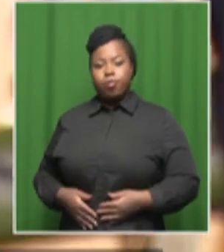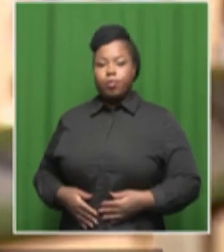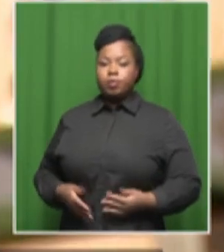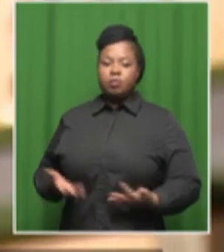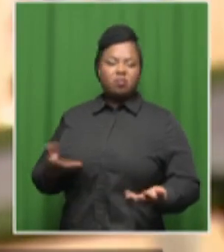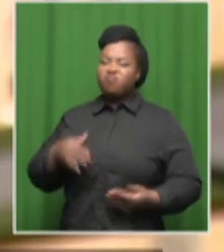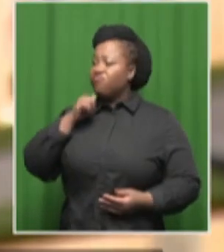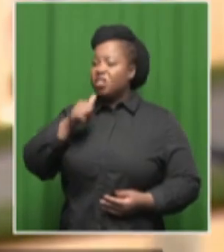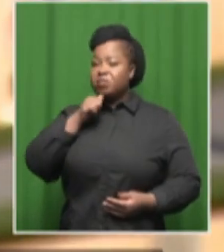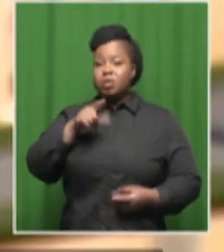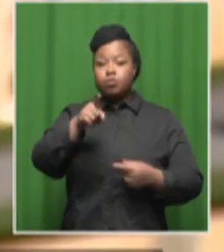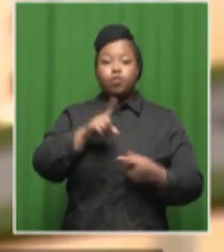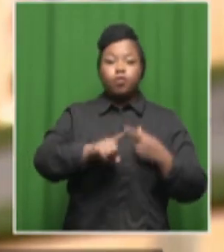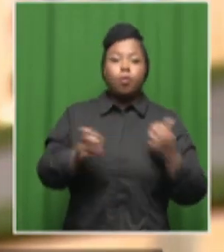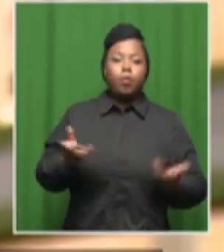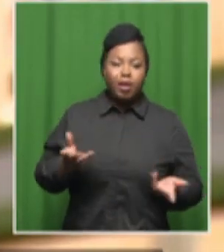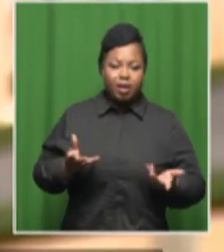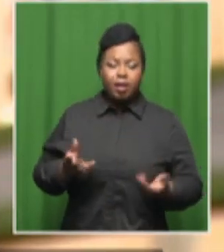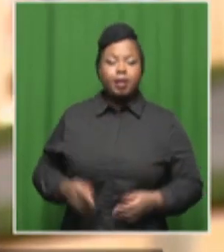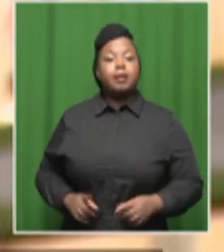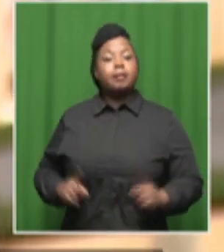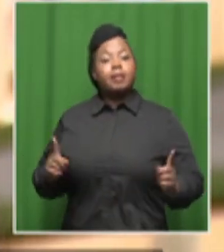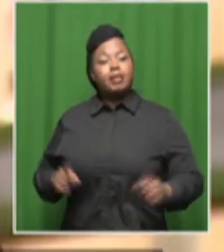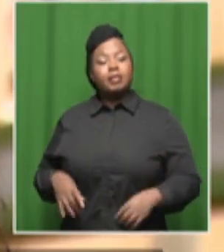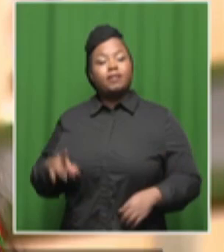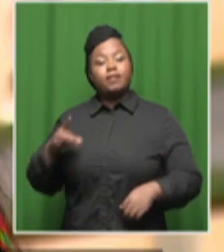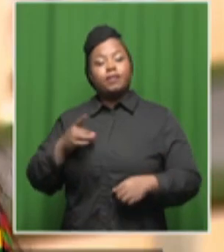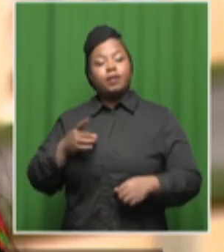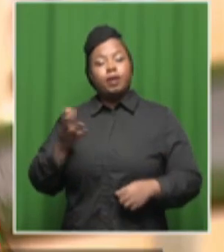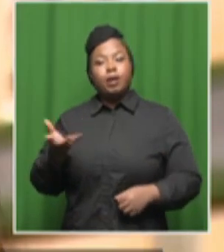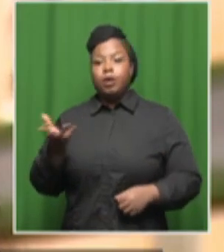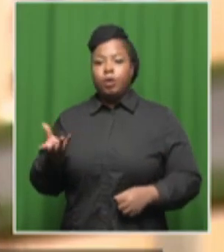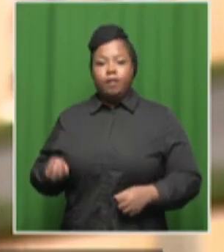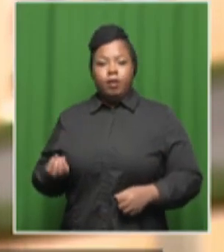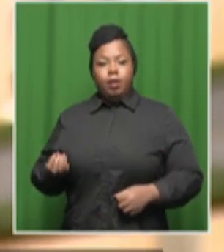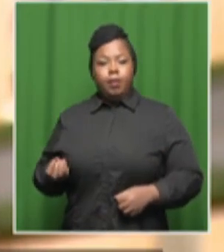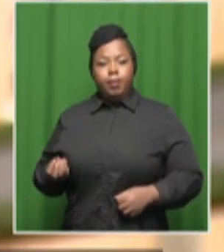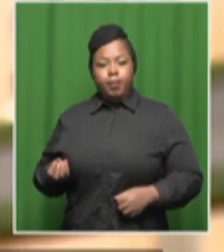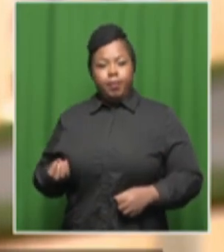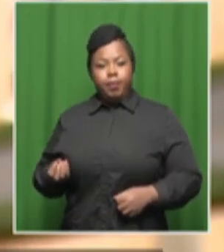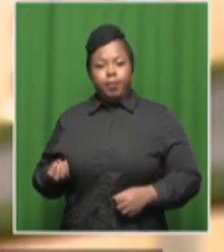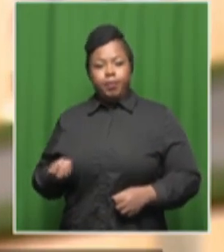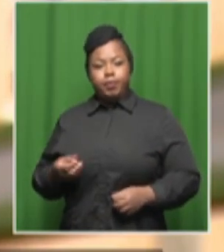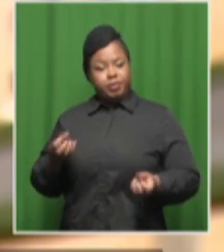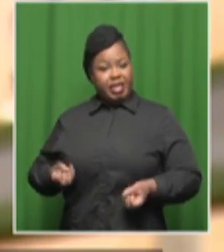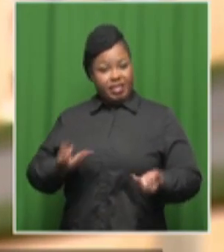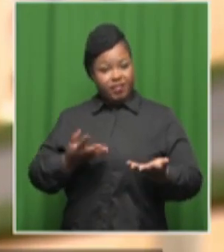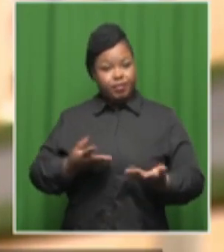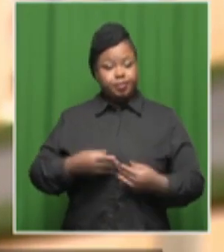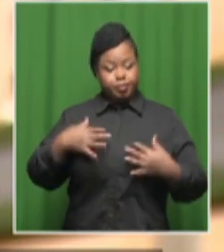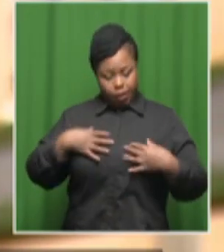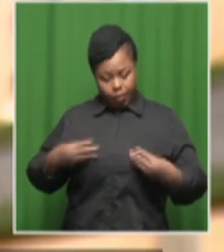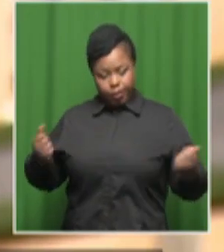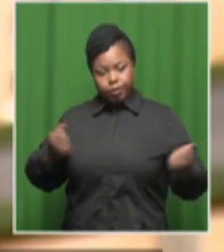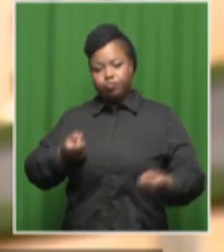it doesn't matter where you're coming from. But if there is medical, if there's medical provision that can be given to